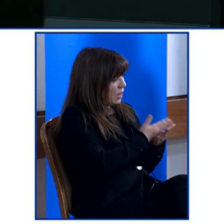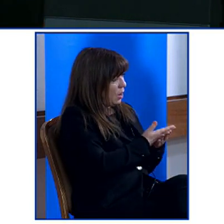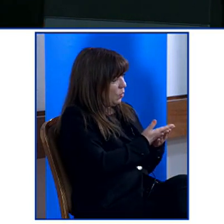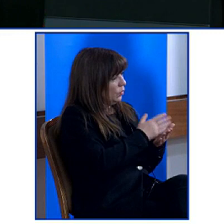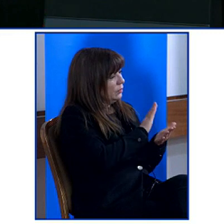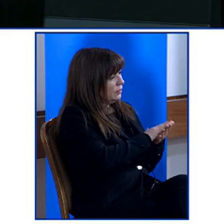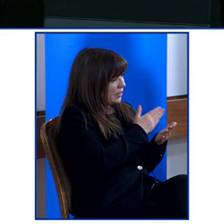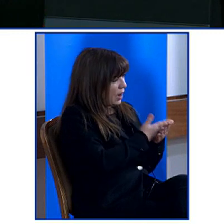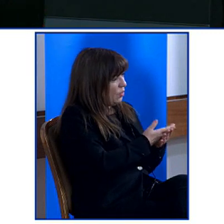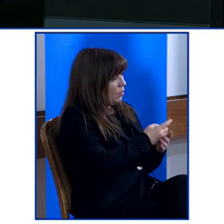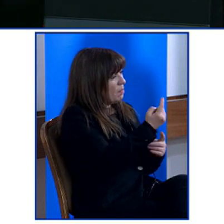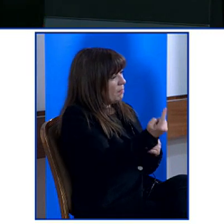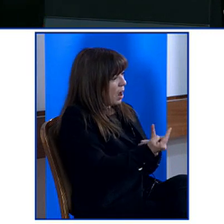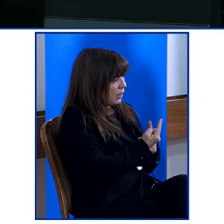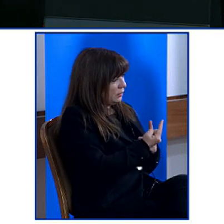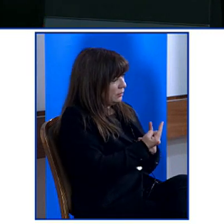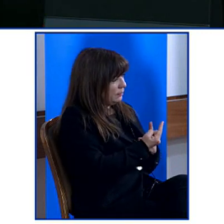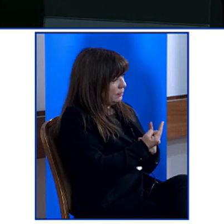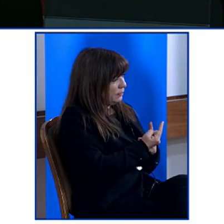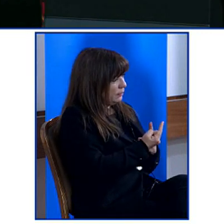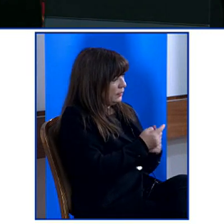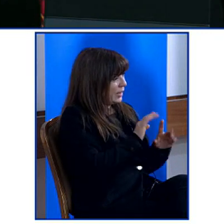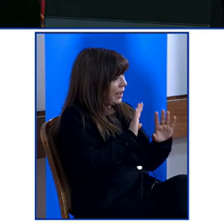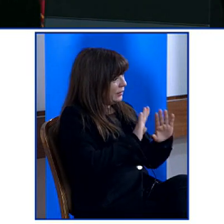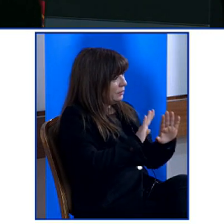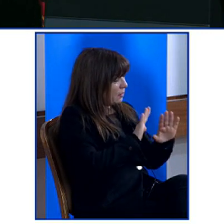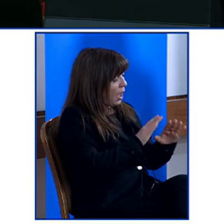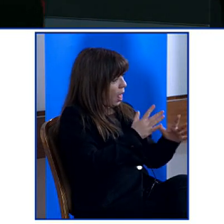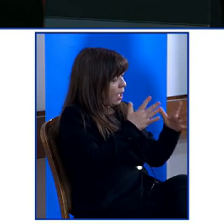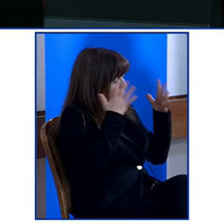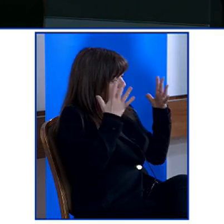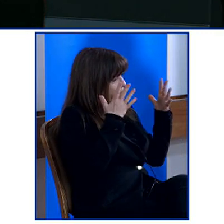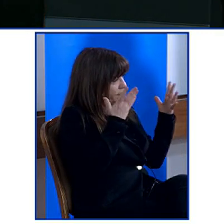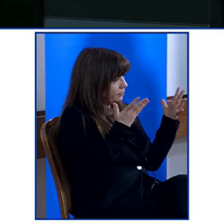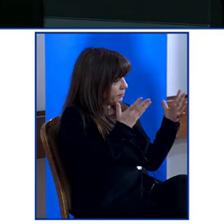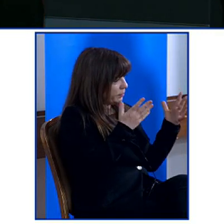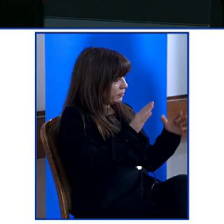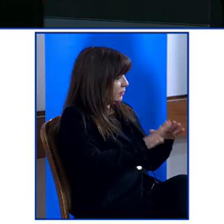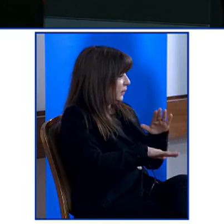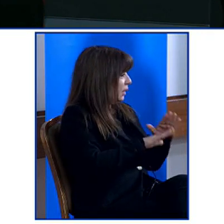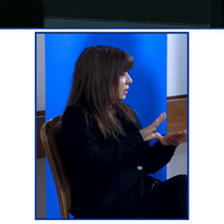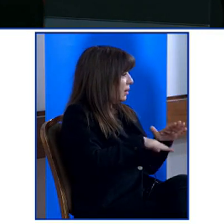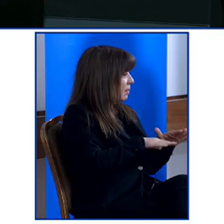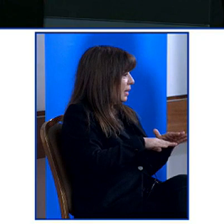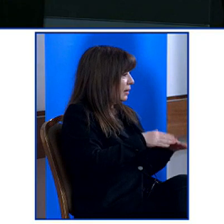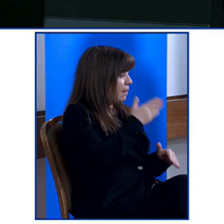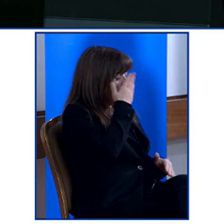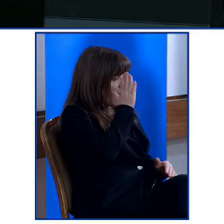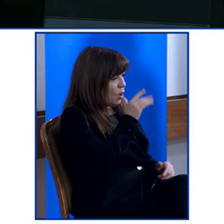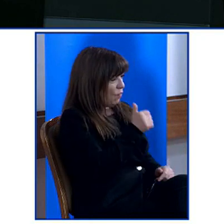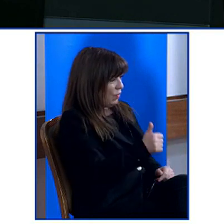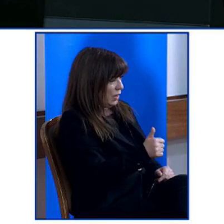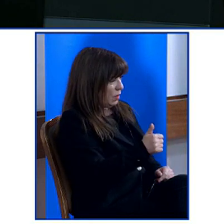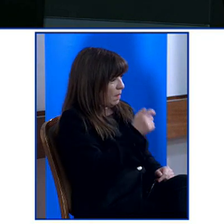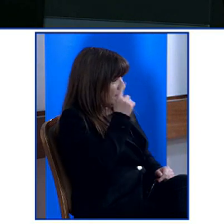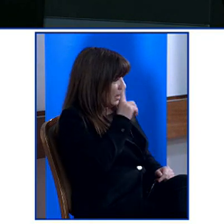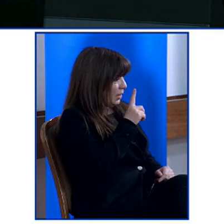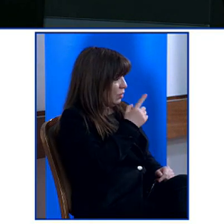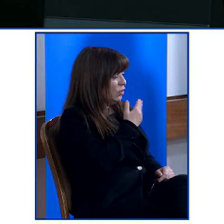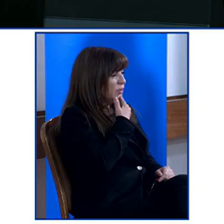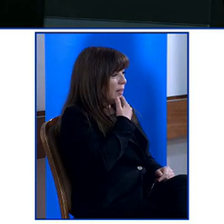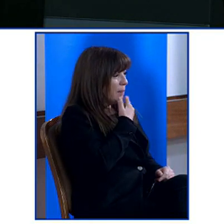Well, as expected, the impact will depend somewhat on how hot it gets, but also on the underlying health of the